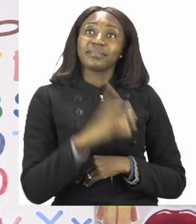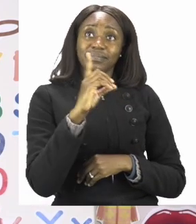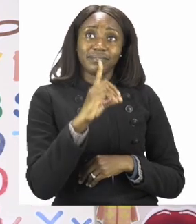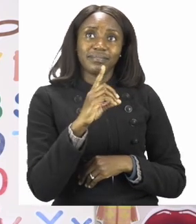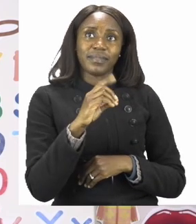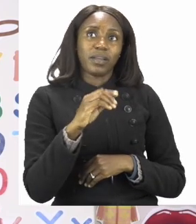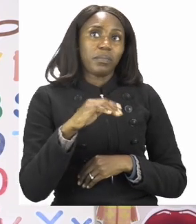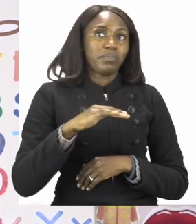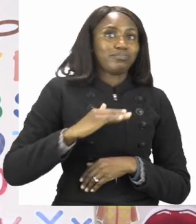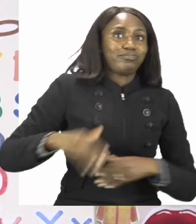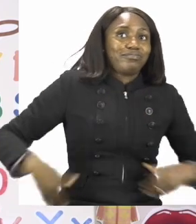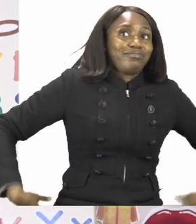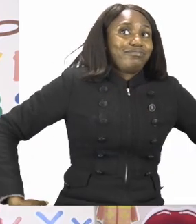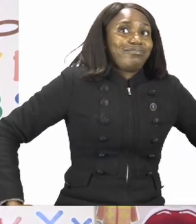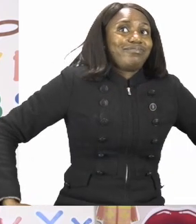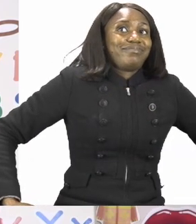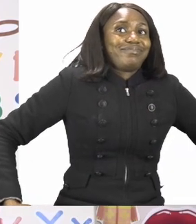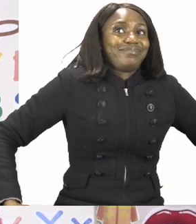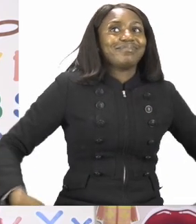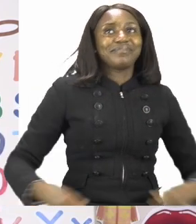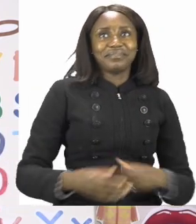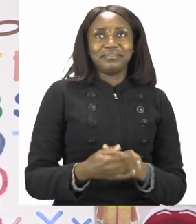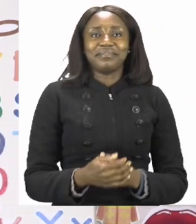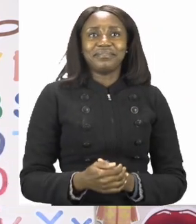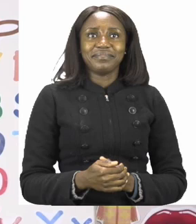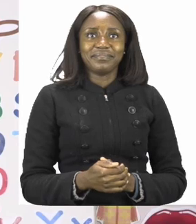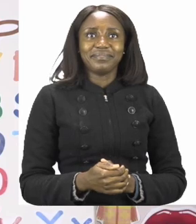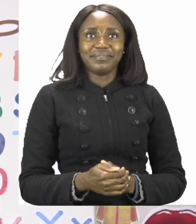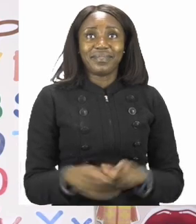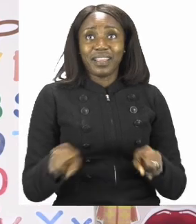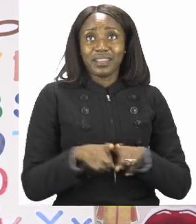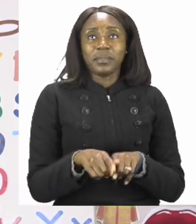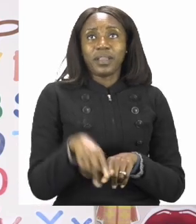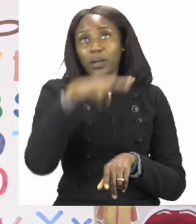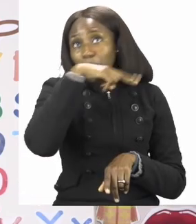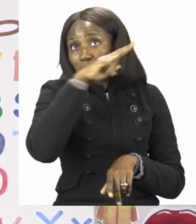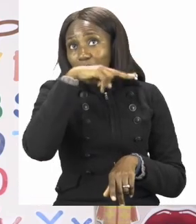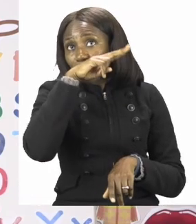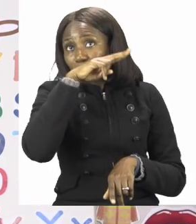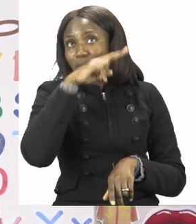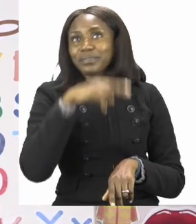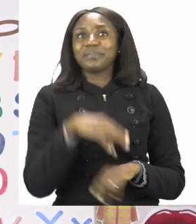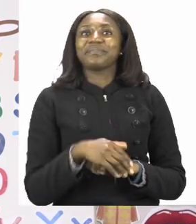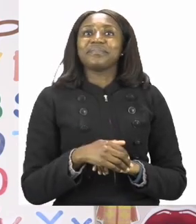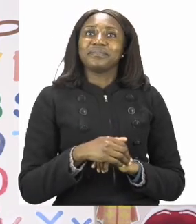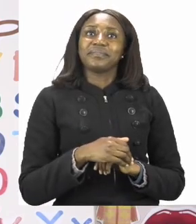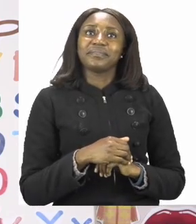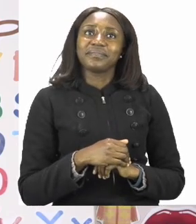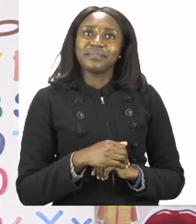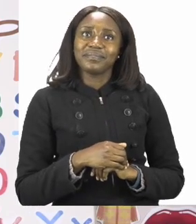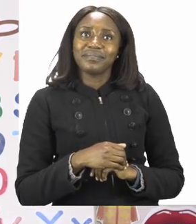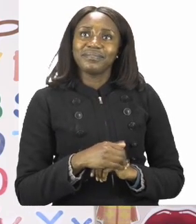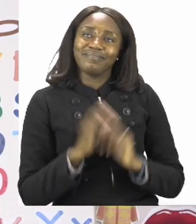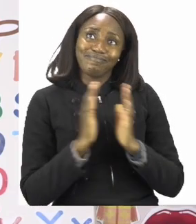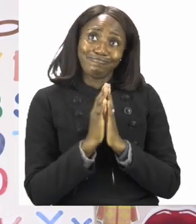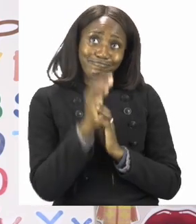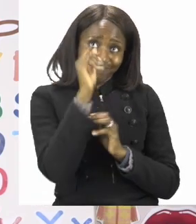then D for duck, because the duck has a big bottom. I hope you don't forget